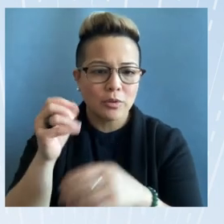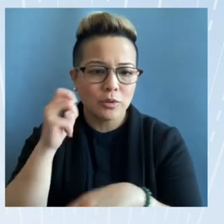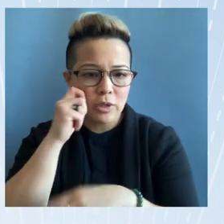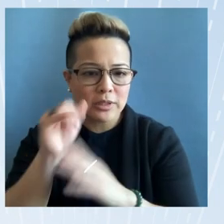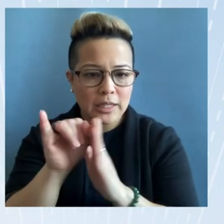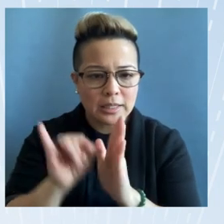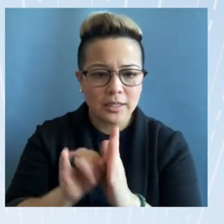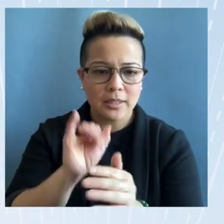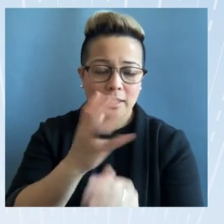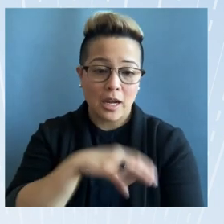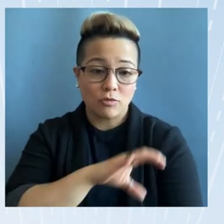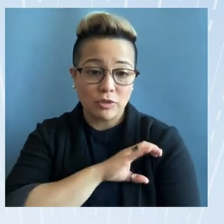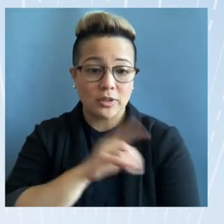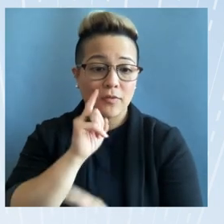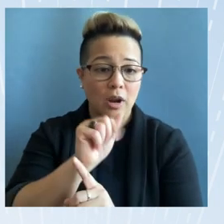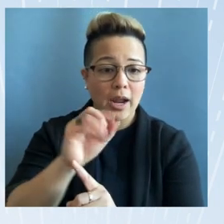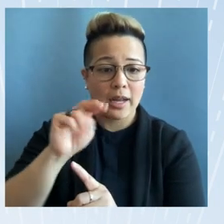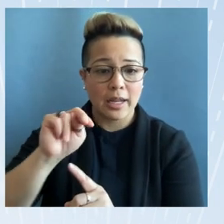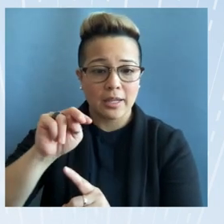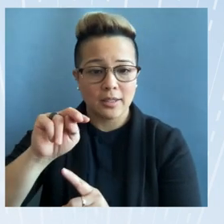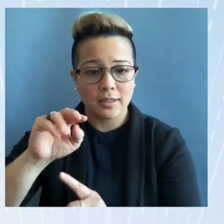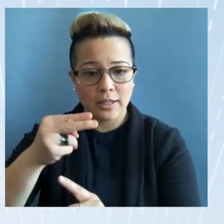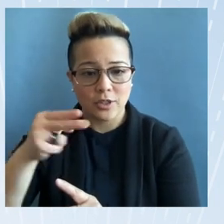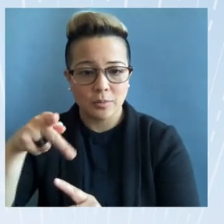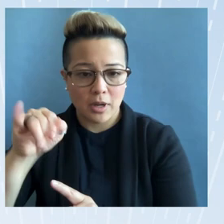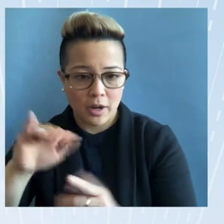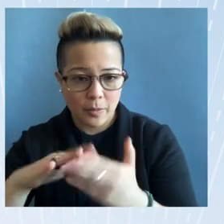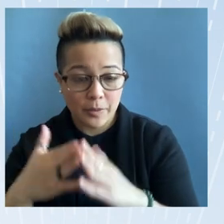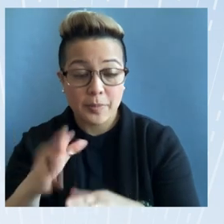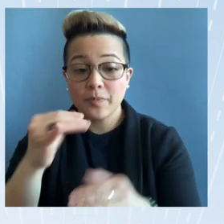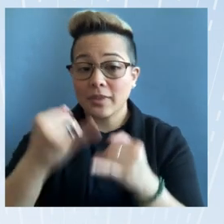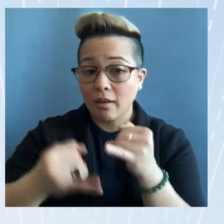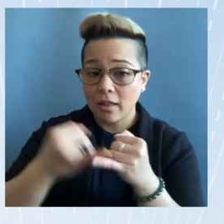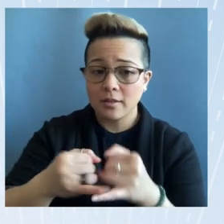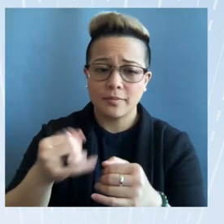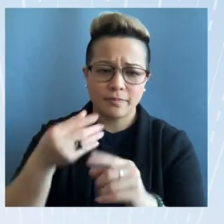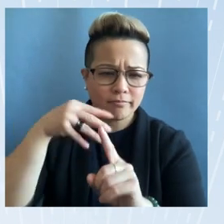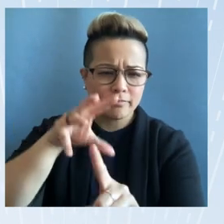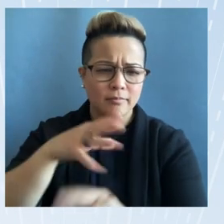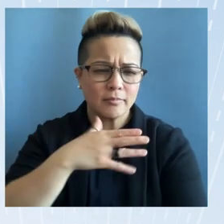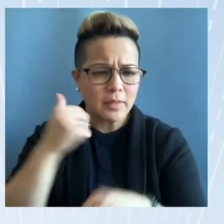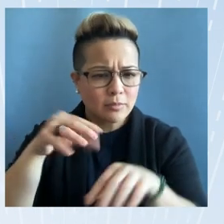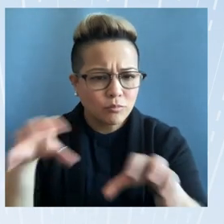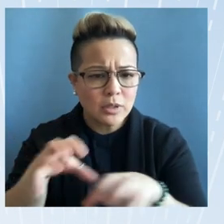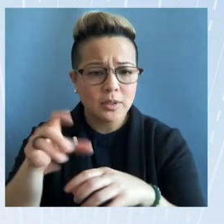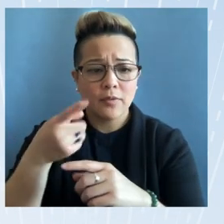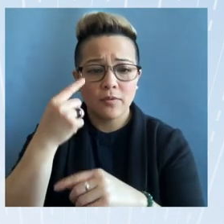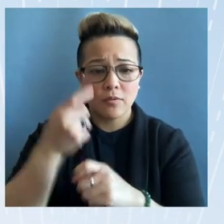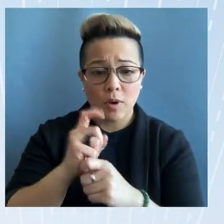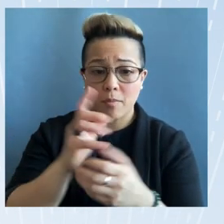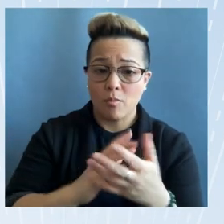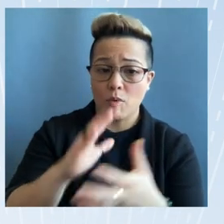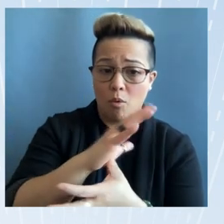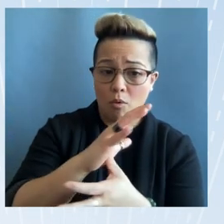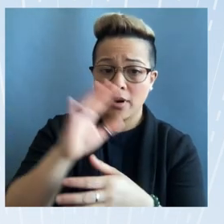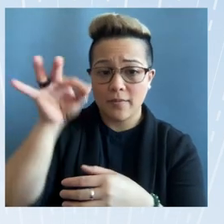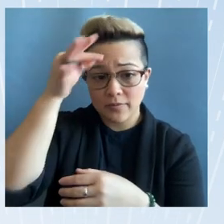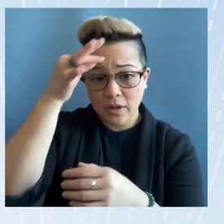NHPI communities. Lastly, highlight best practices from priority federal agencies for data